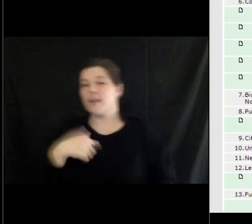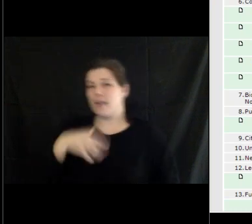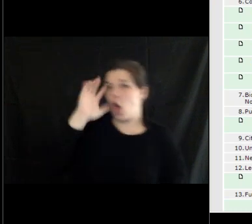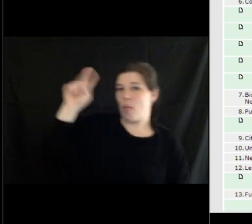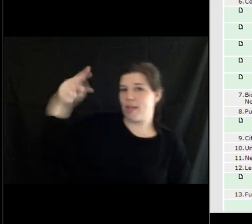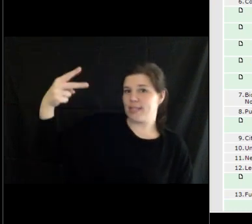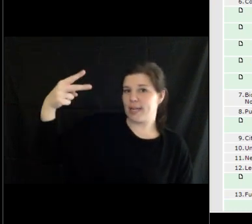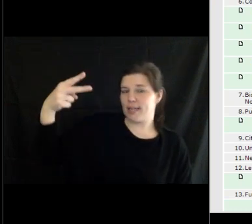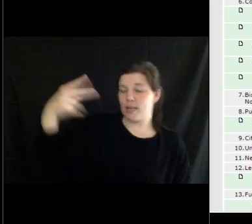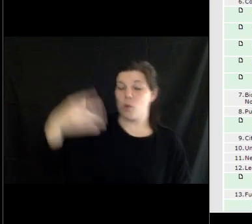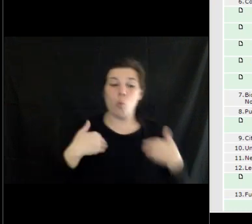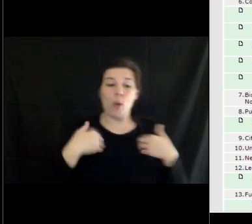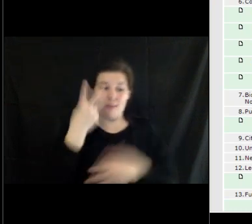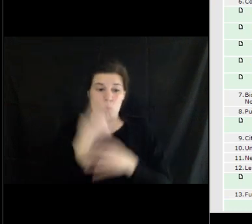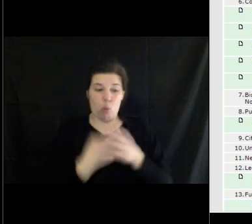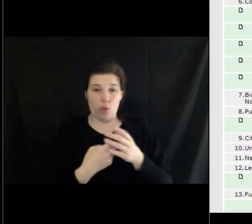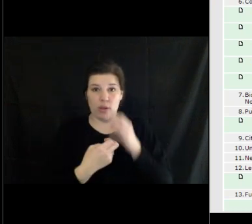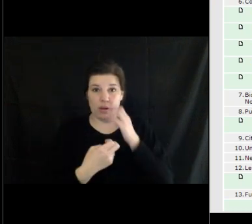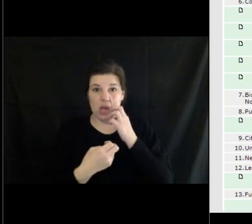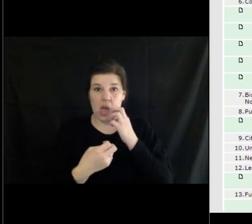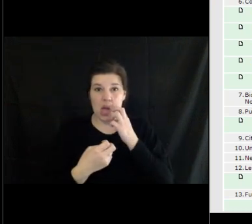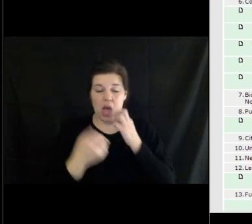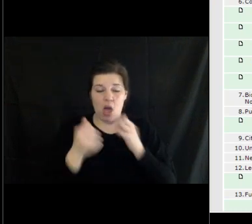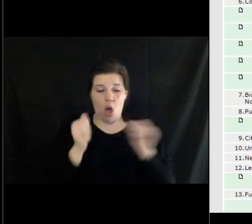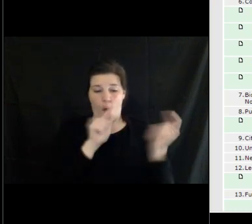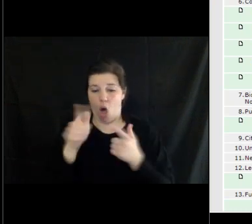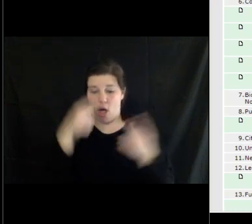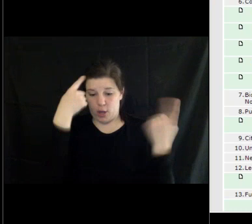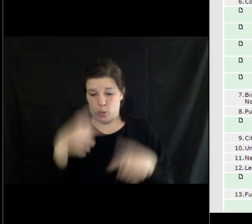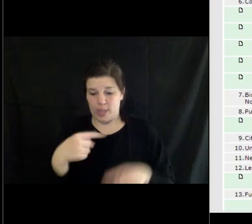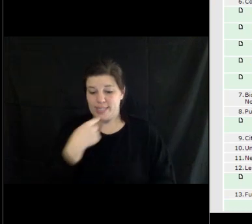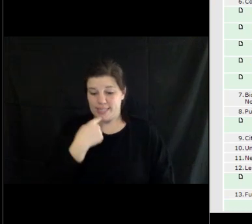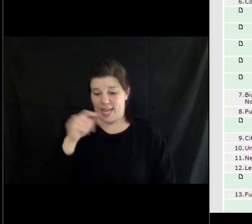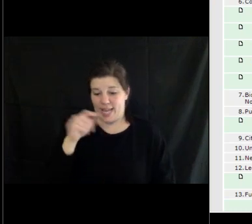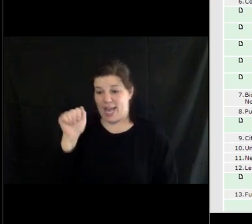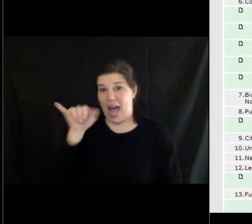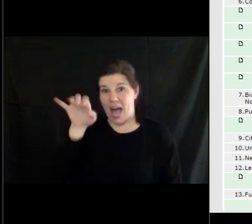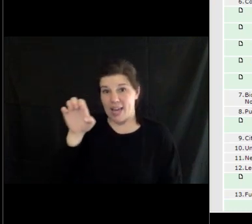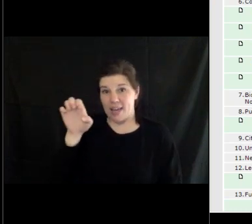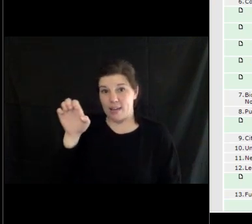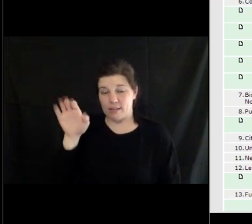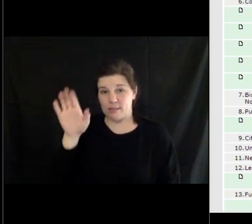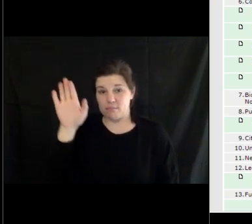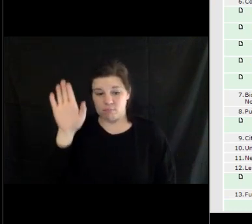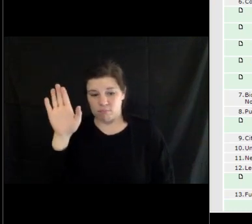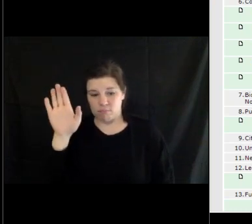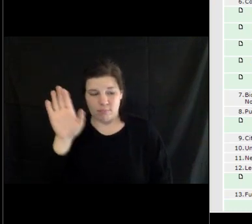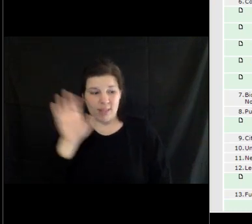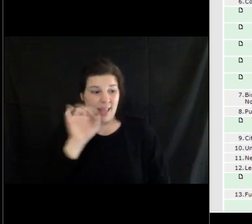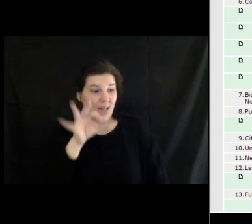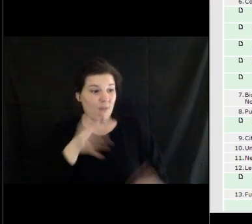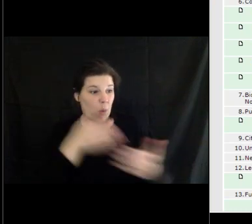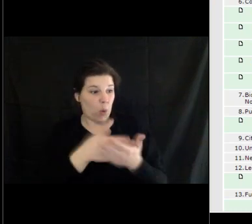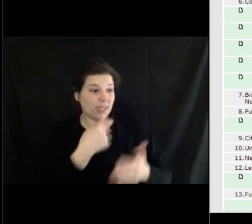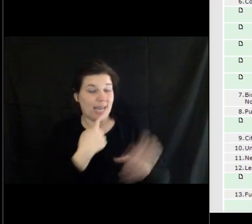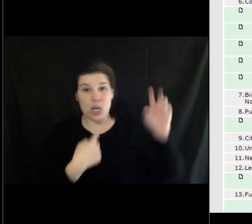to remove the item from the table. All those in favor say aye. Aye. All those who oppose say